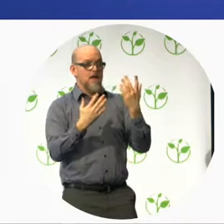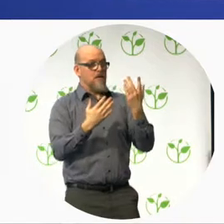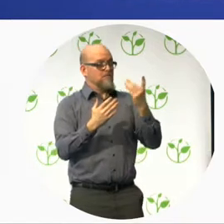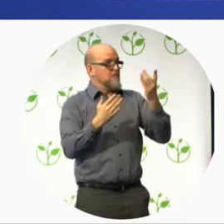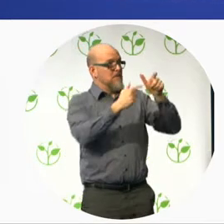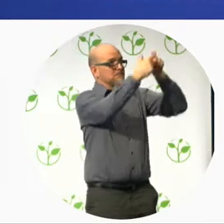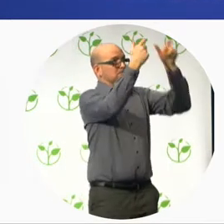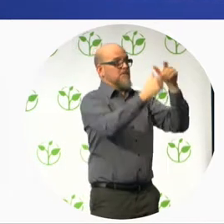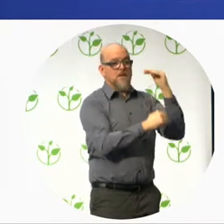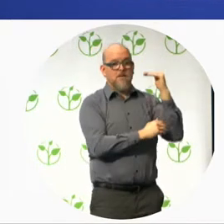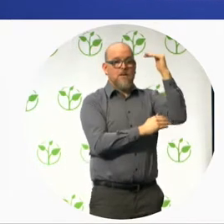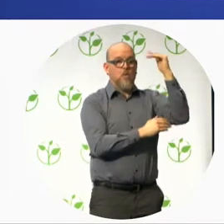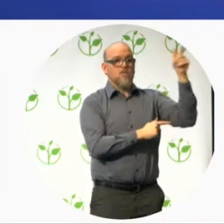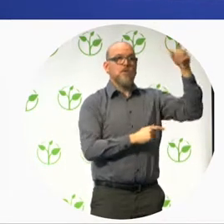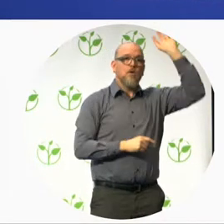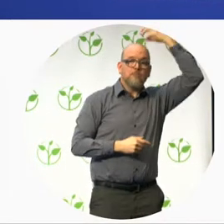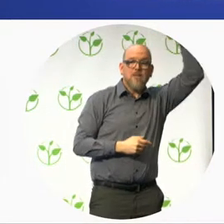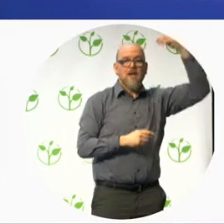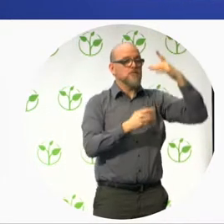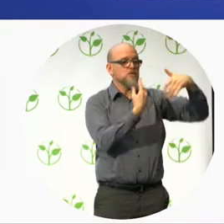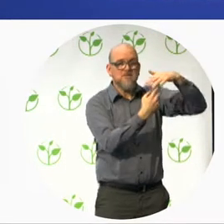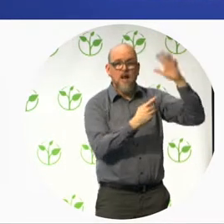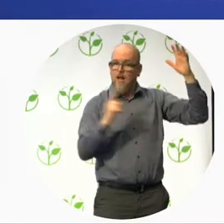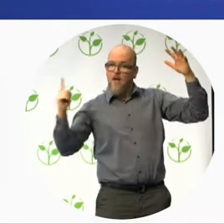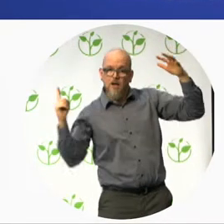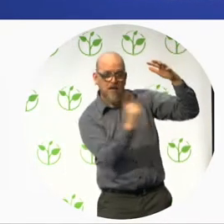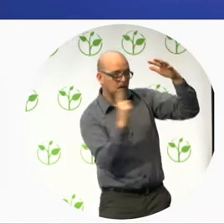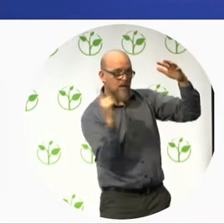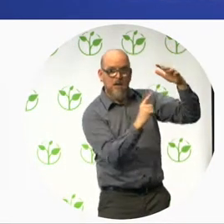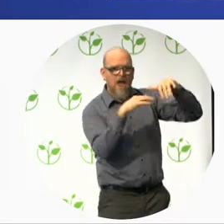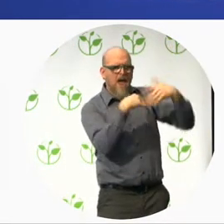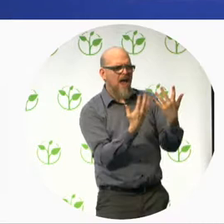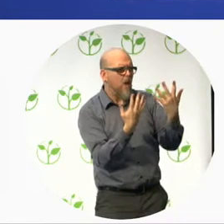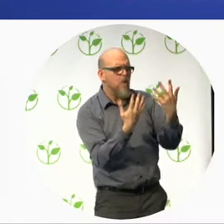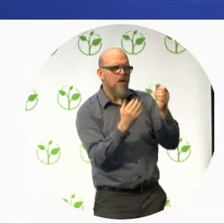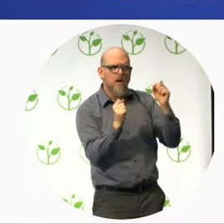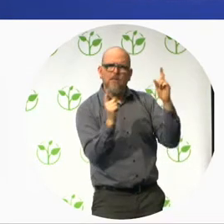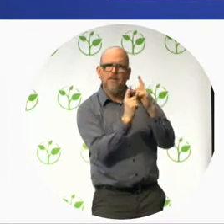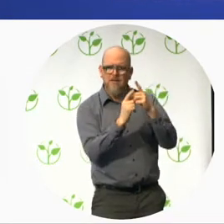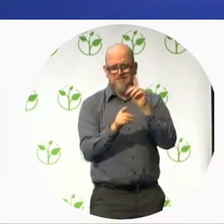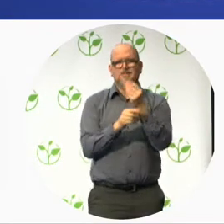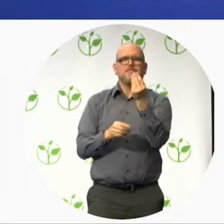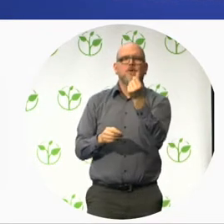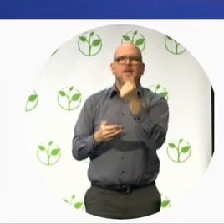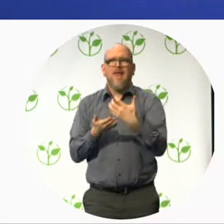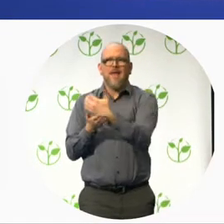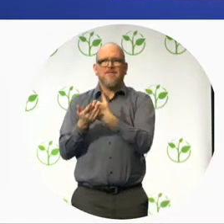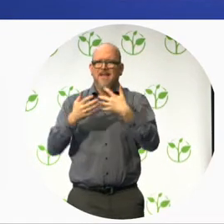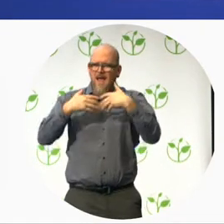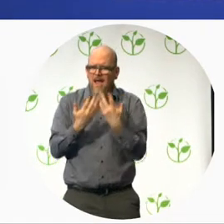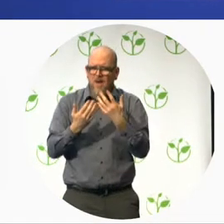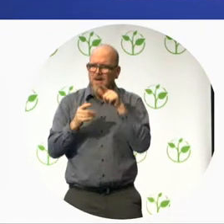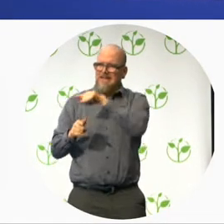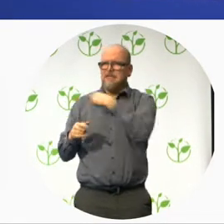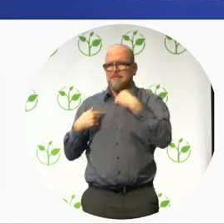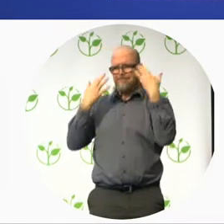costs, metrics, and trends. Although there's a snapshot in the right-hand side of the screen of our system,